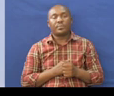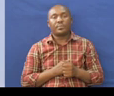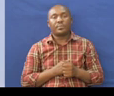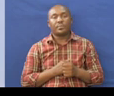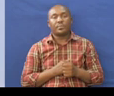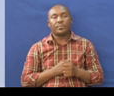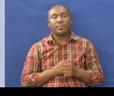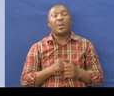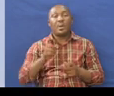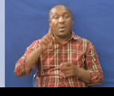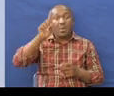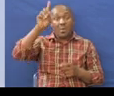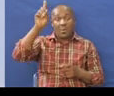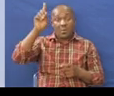what